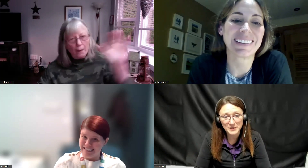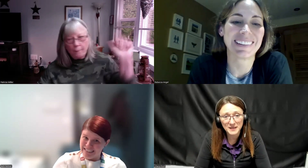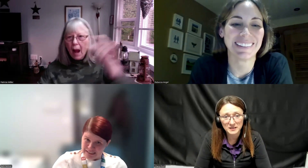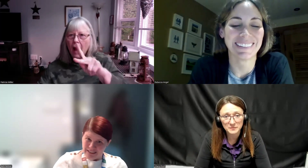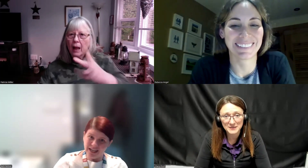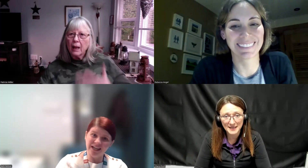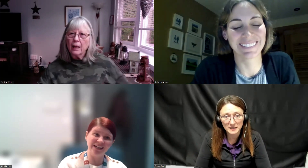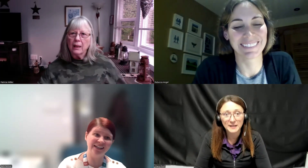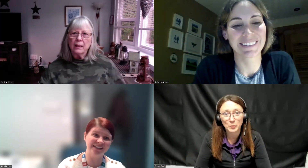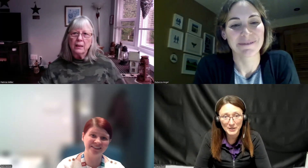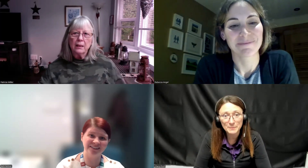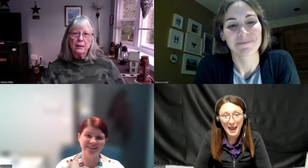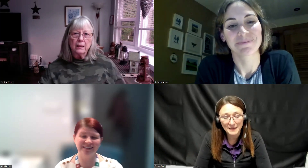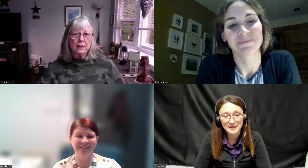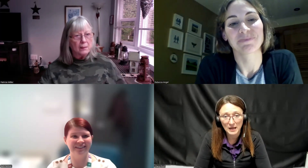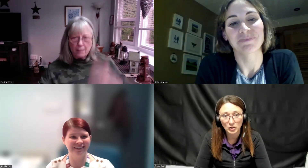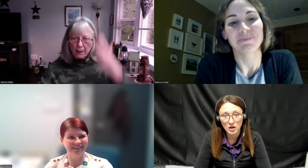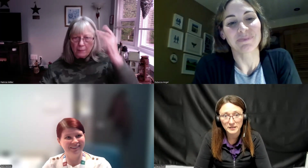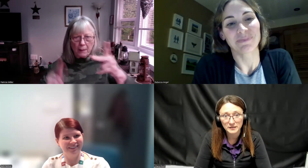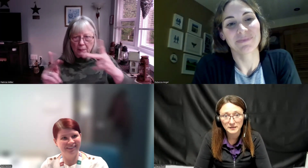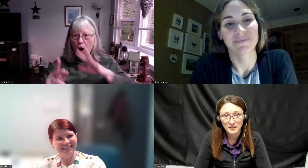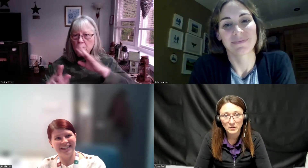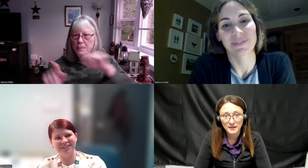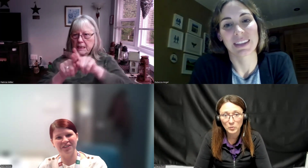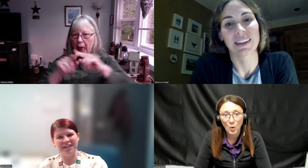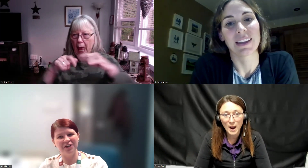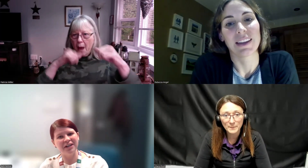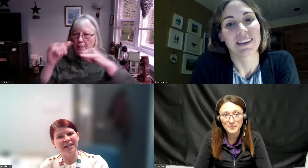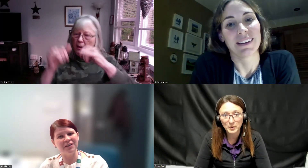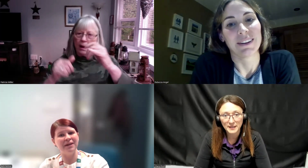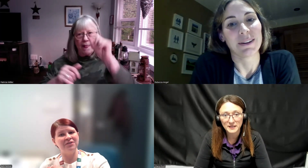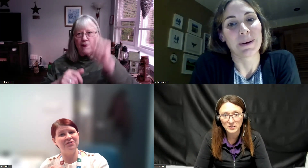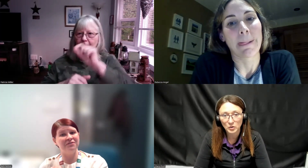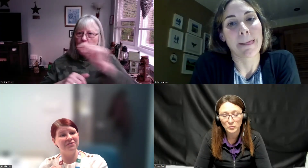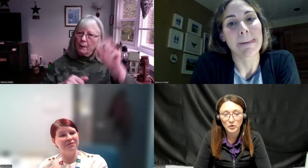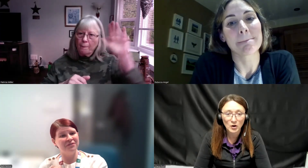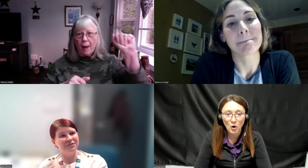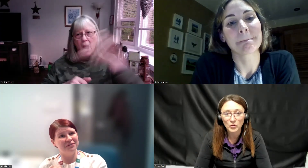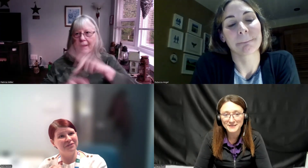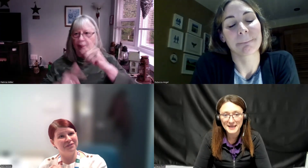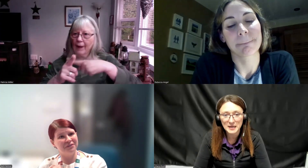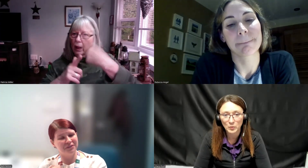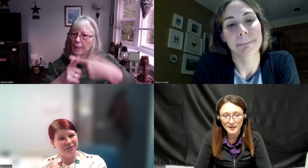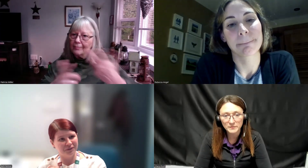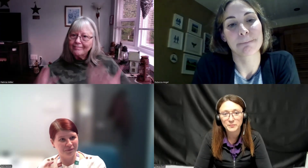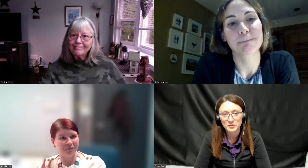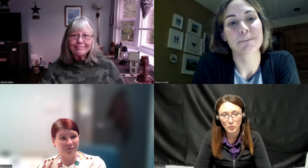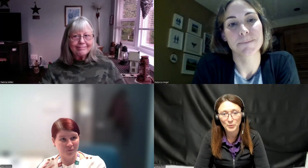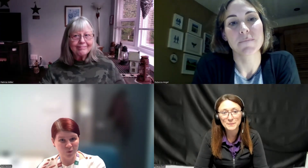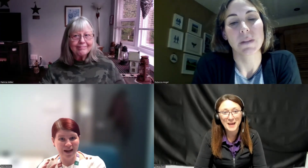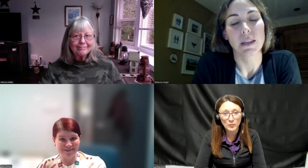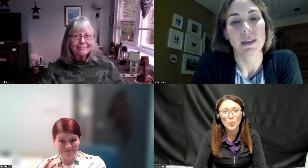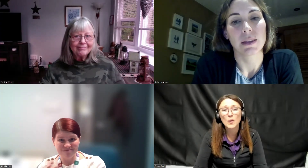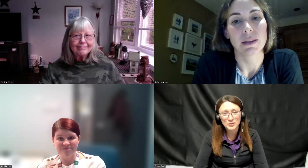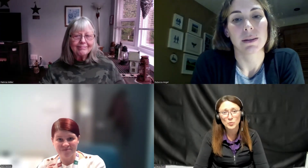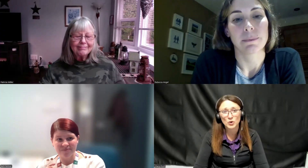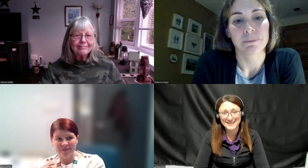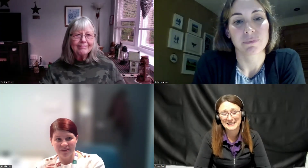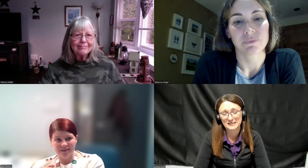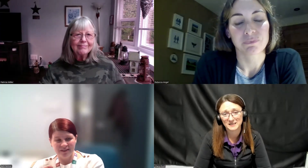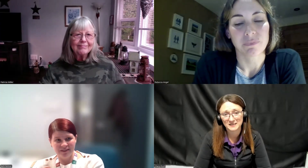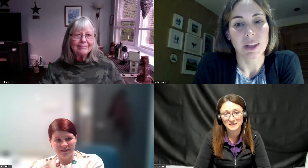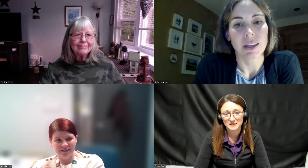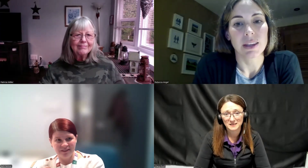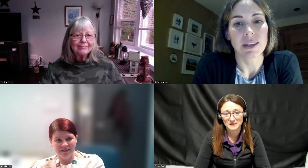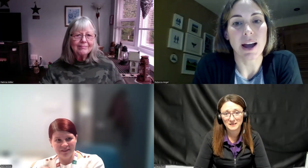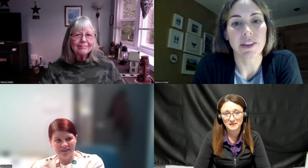Is it something that can be said, like bring back the analog? yeah, so the Like why hearing aid people like, we're not all the same, right? So bring right. back what was